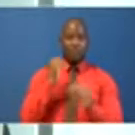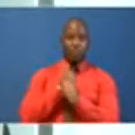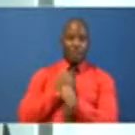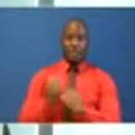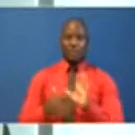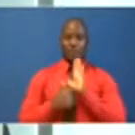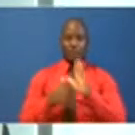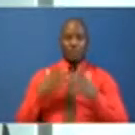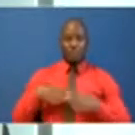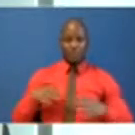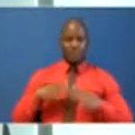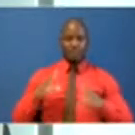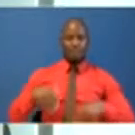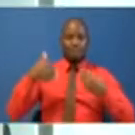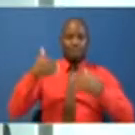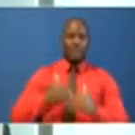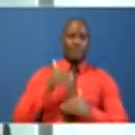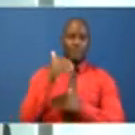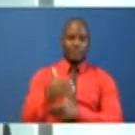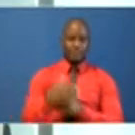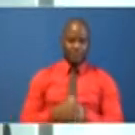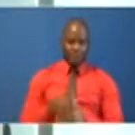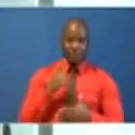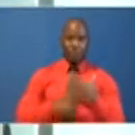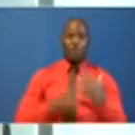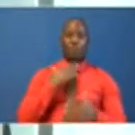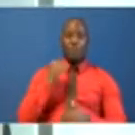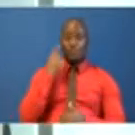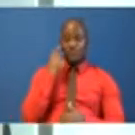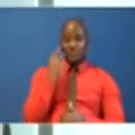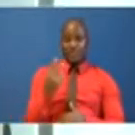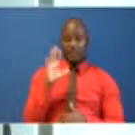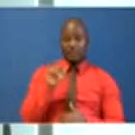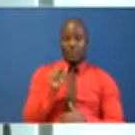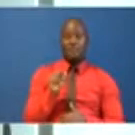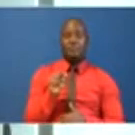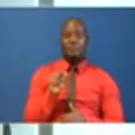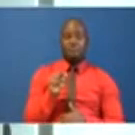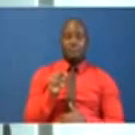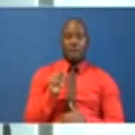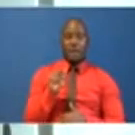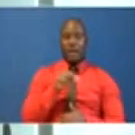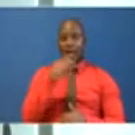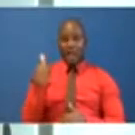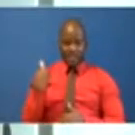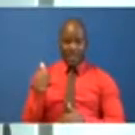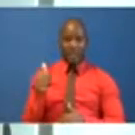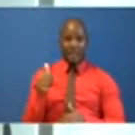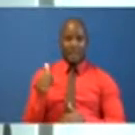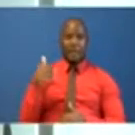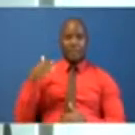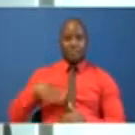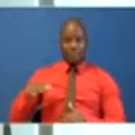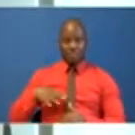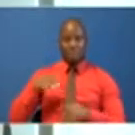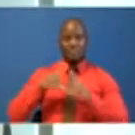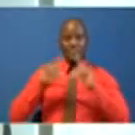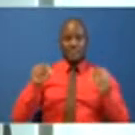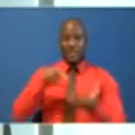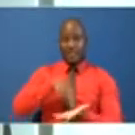shows that people have put themselves forward what we'd like to see from the alternative candidates and